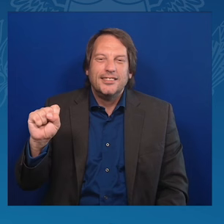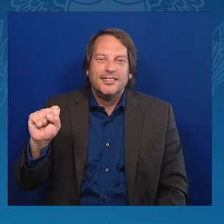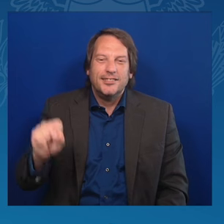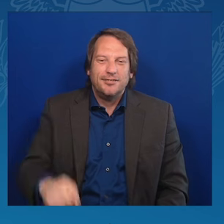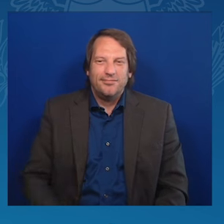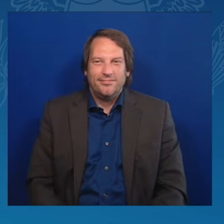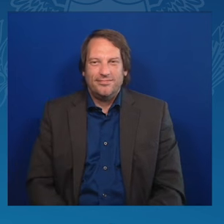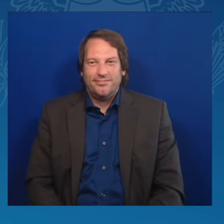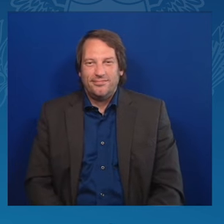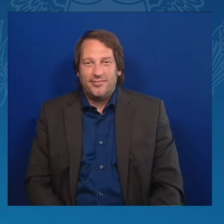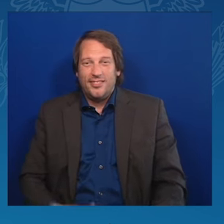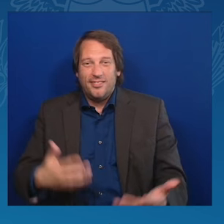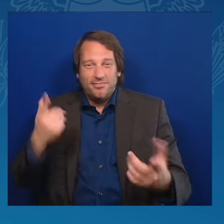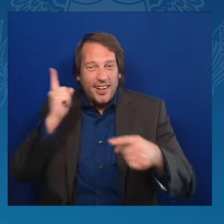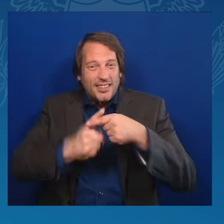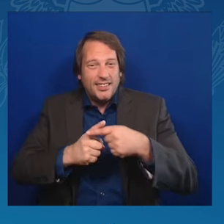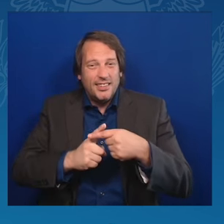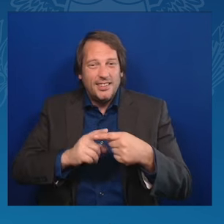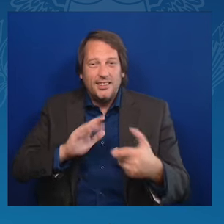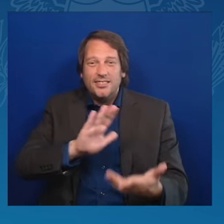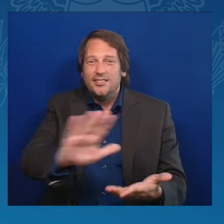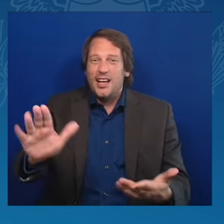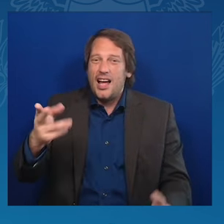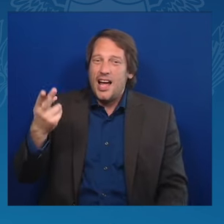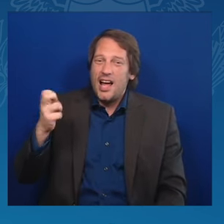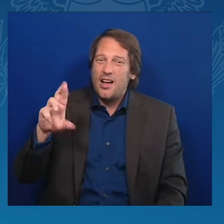and your Hiroshima Toyo car,